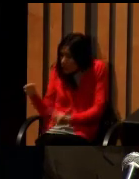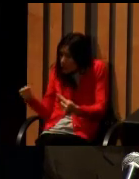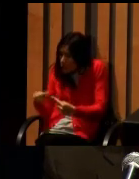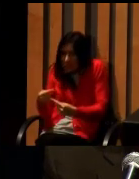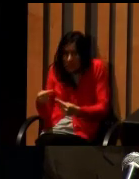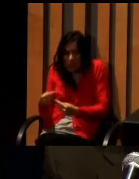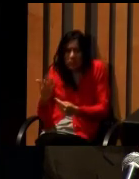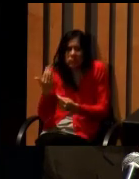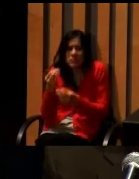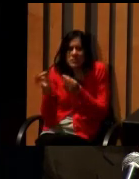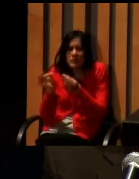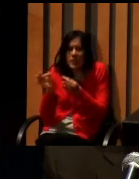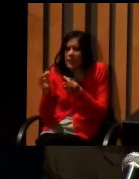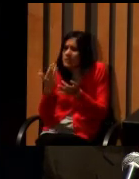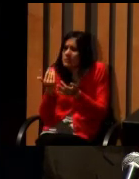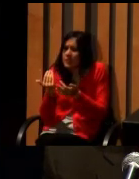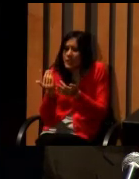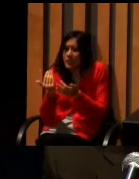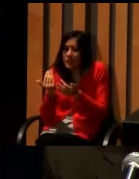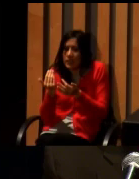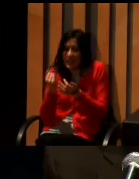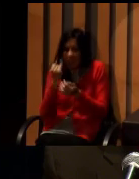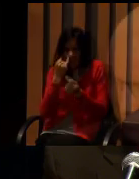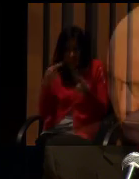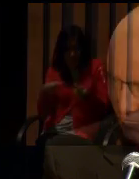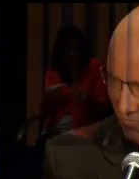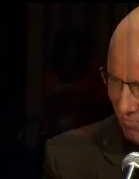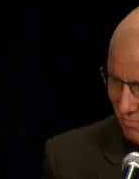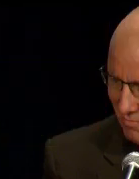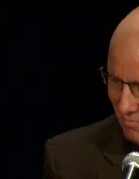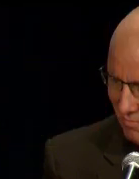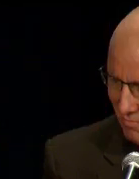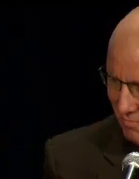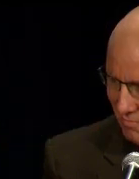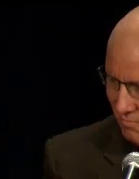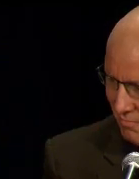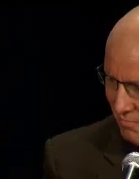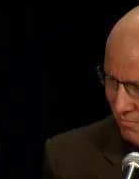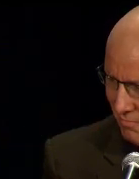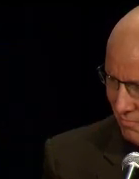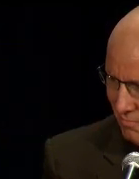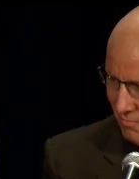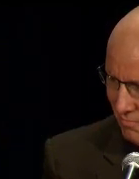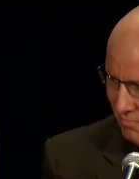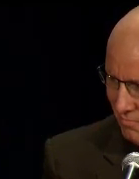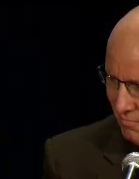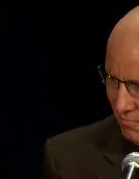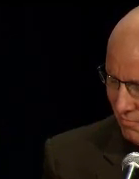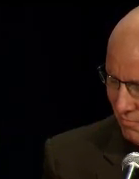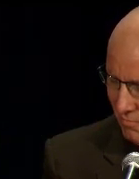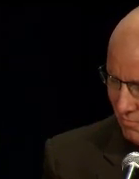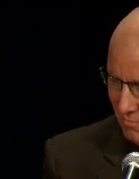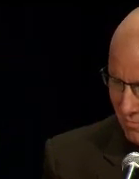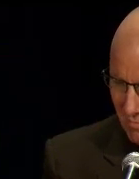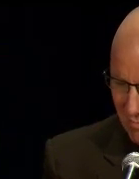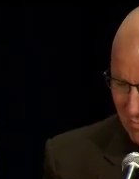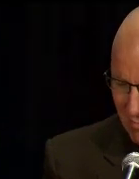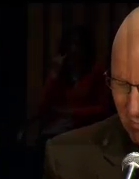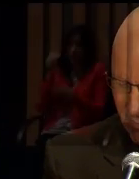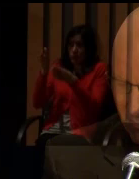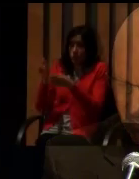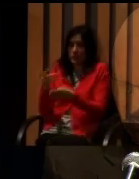hurts. I grew up believing that when somebody says ouch, they're hurting. It's not up to